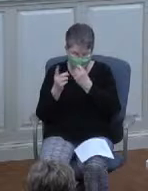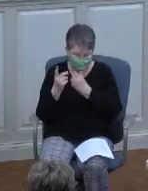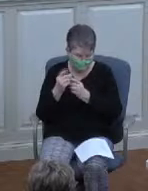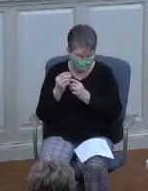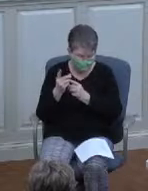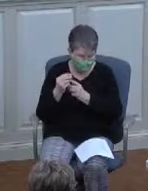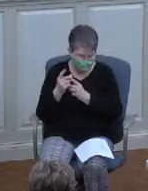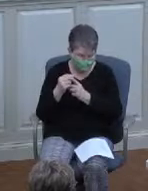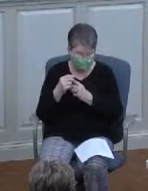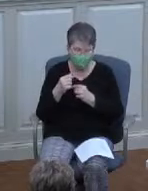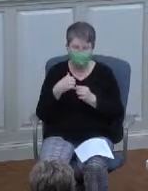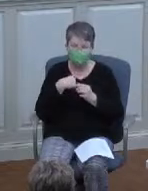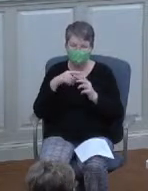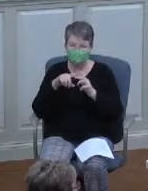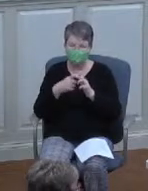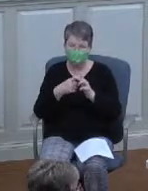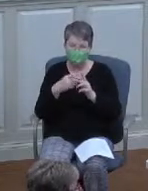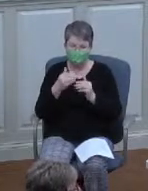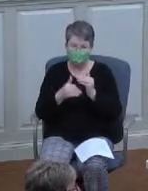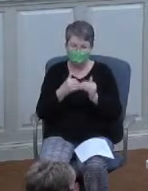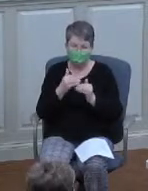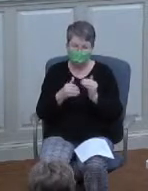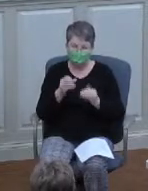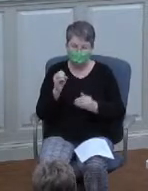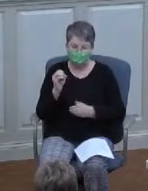thing is that we started the process of